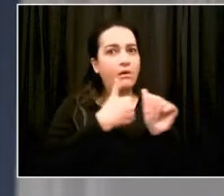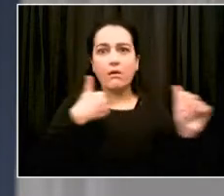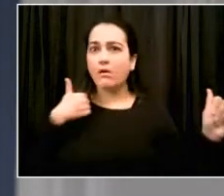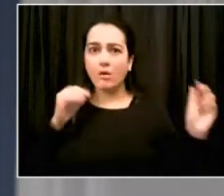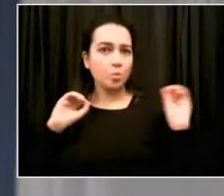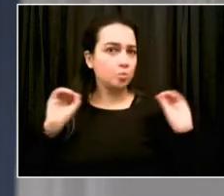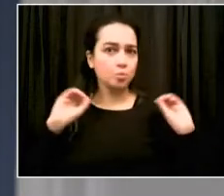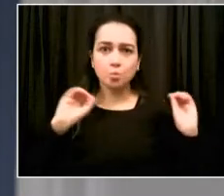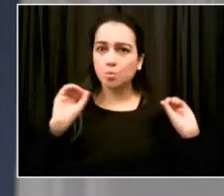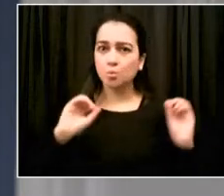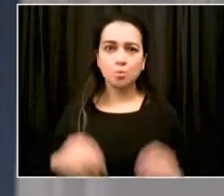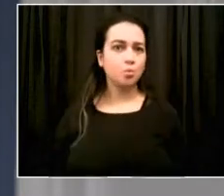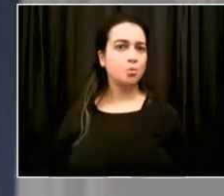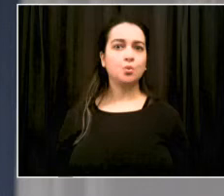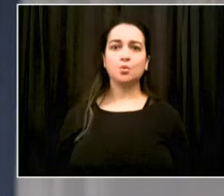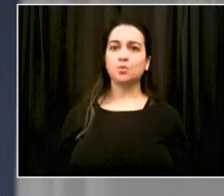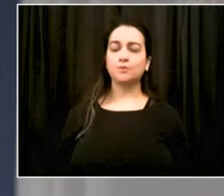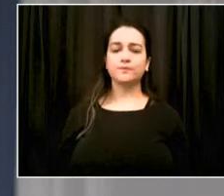care.